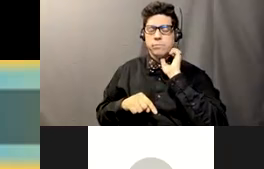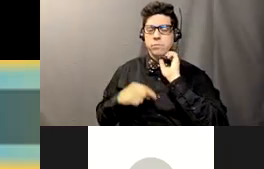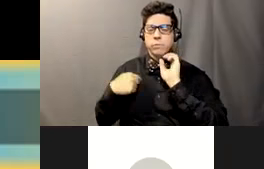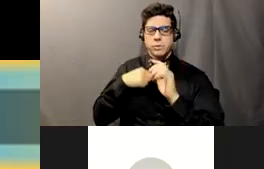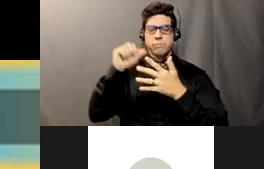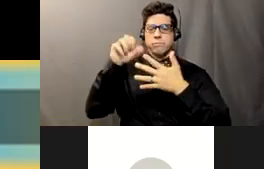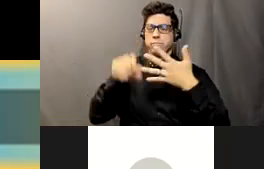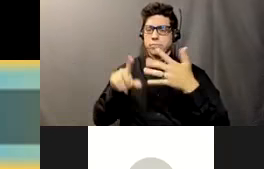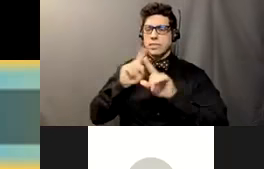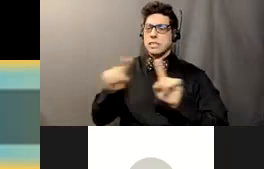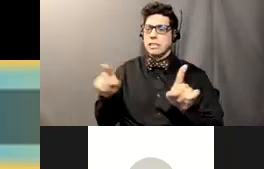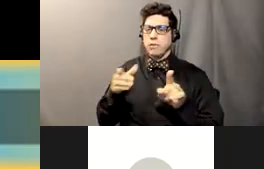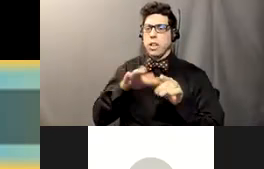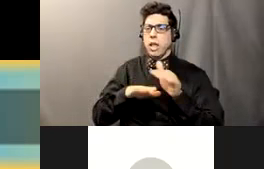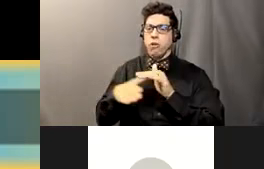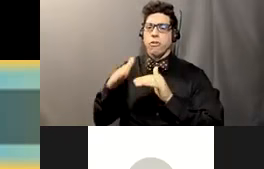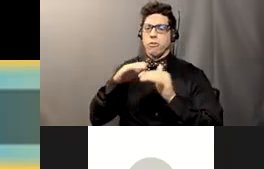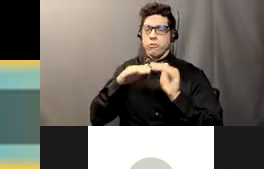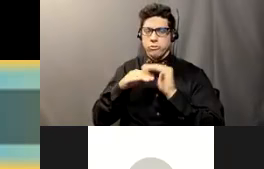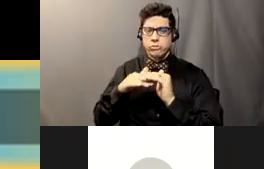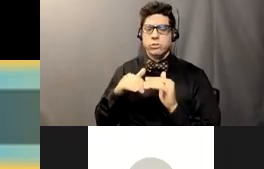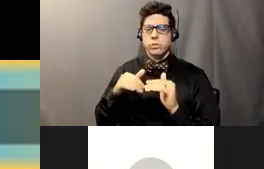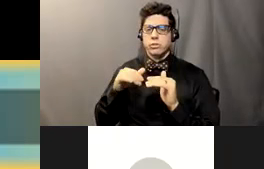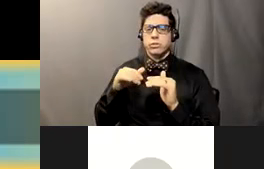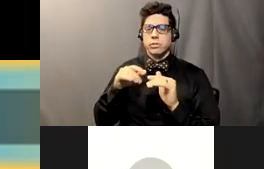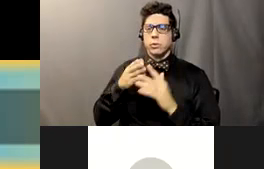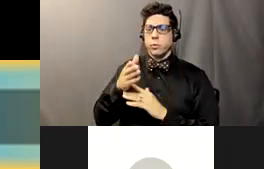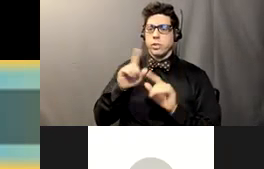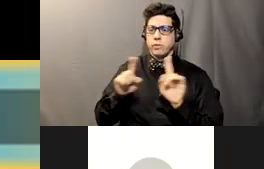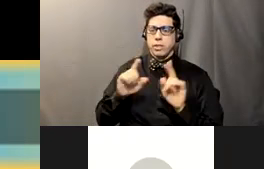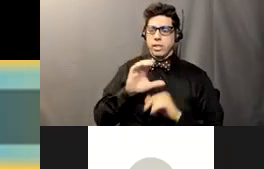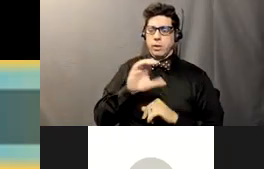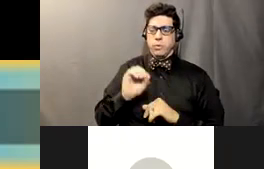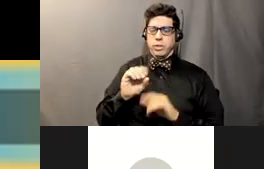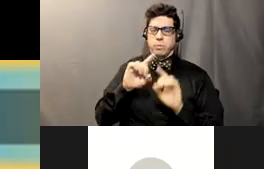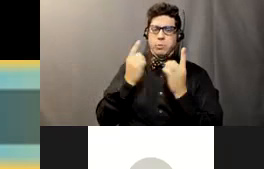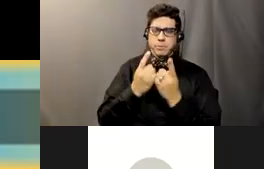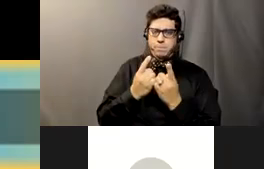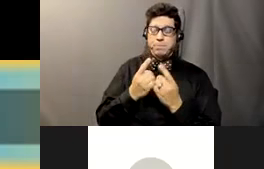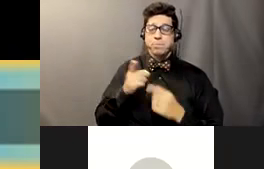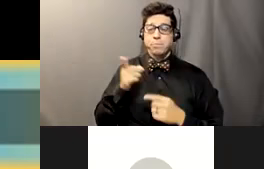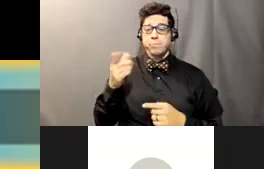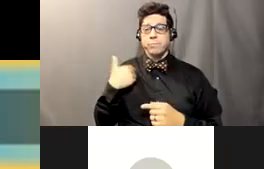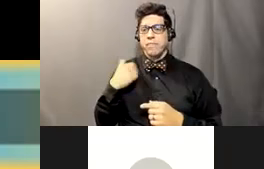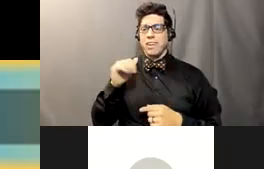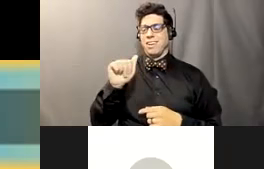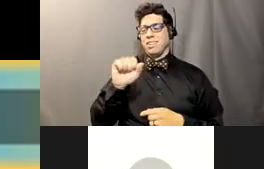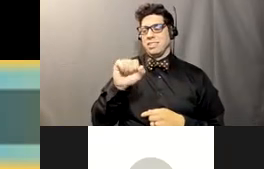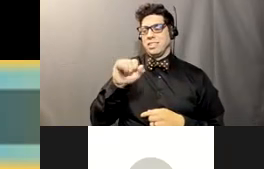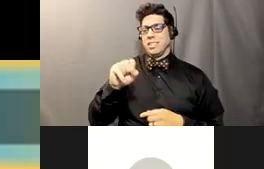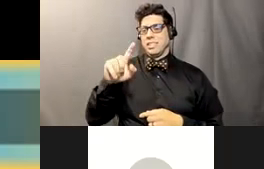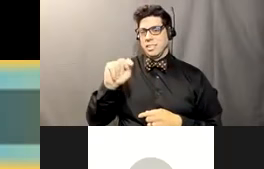suicide prevention that are available through different county departments, which include ASSIST, youth and